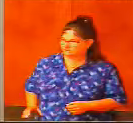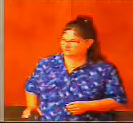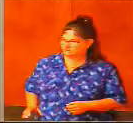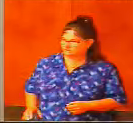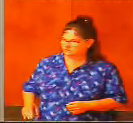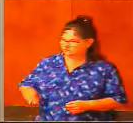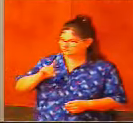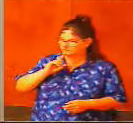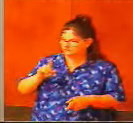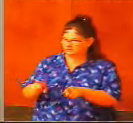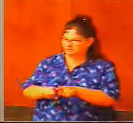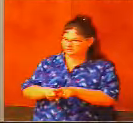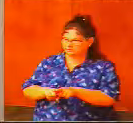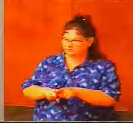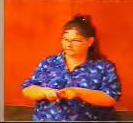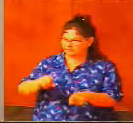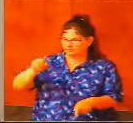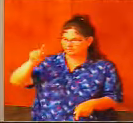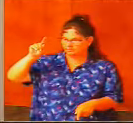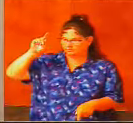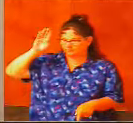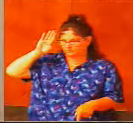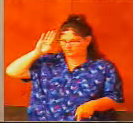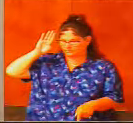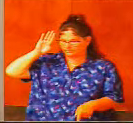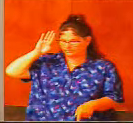is like Barabbas.